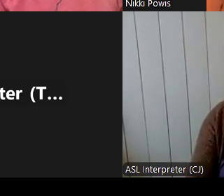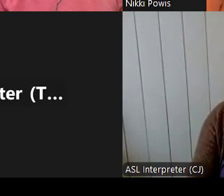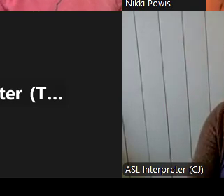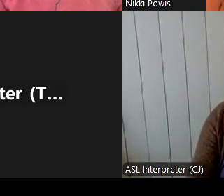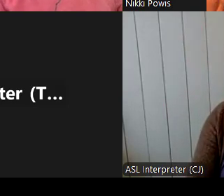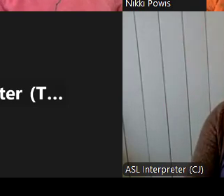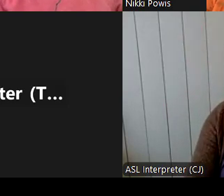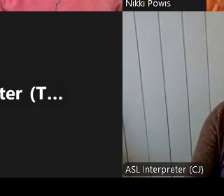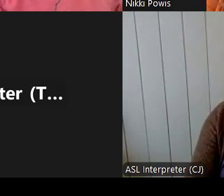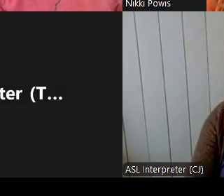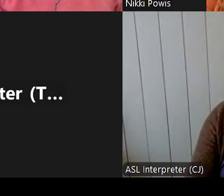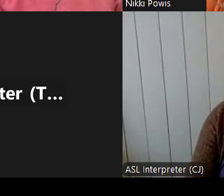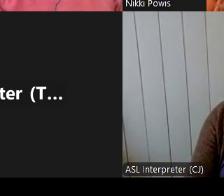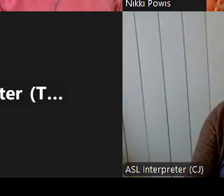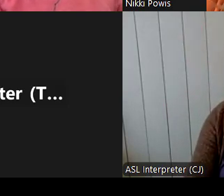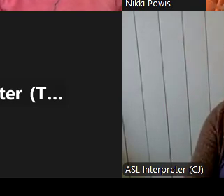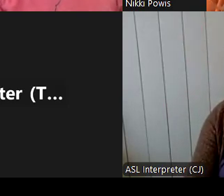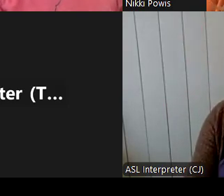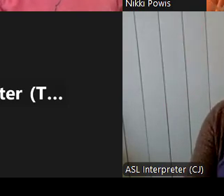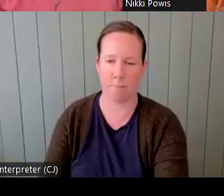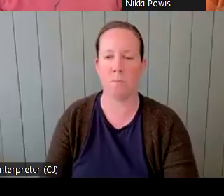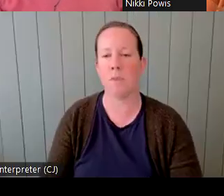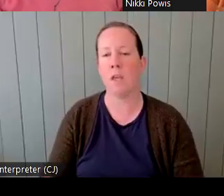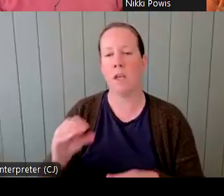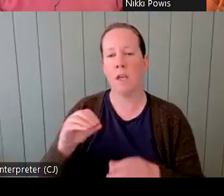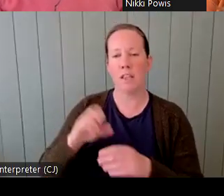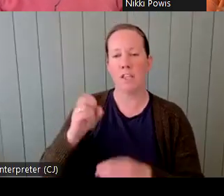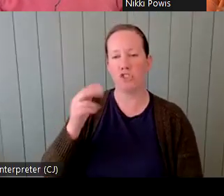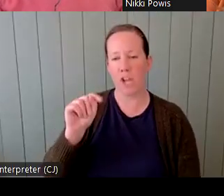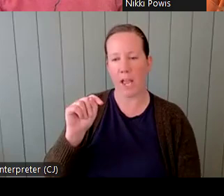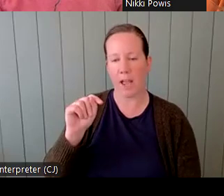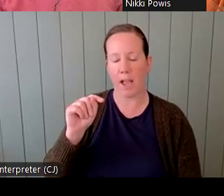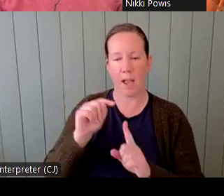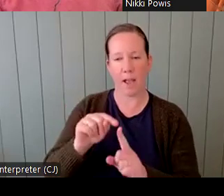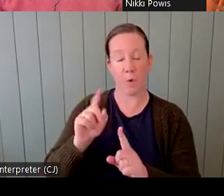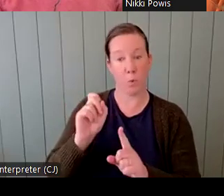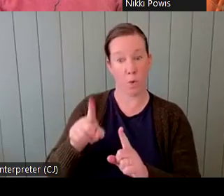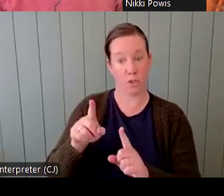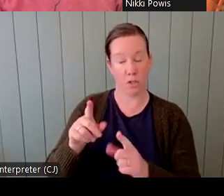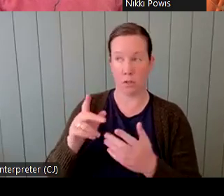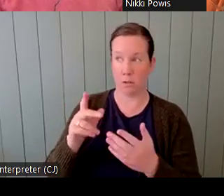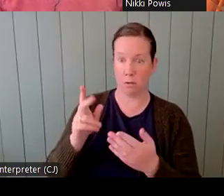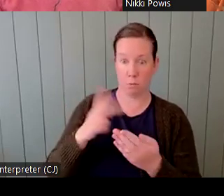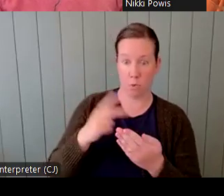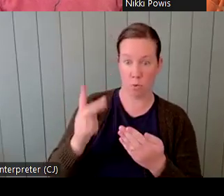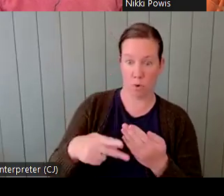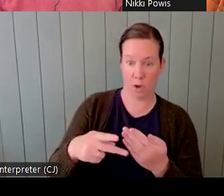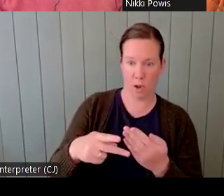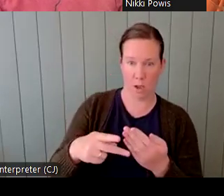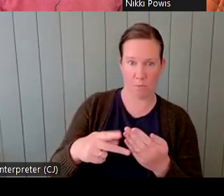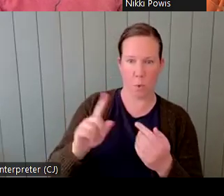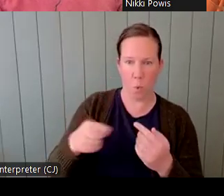chat. Um, are these programs relegated to disabled people in their respective